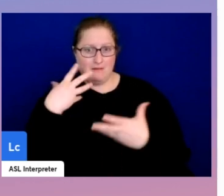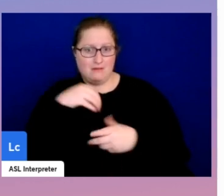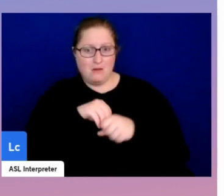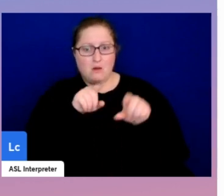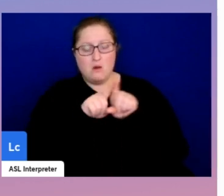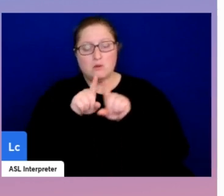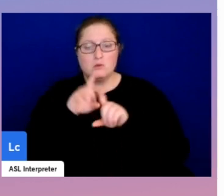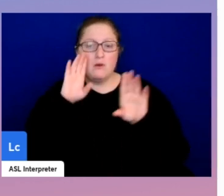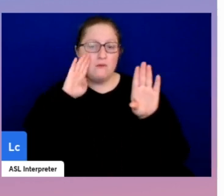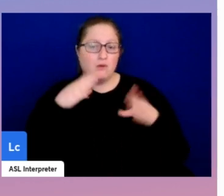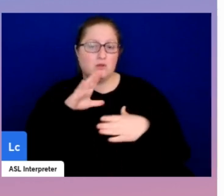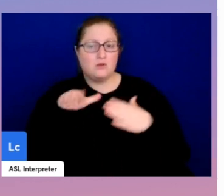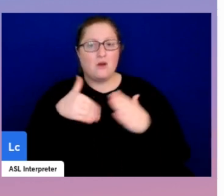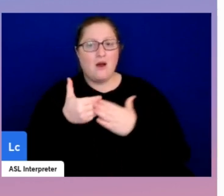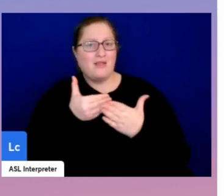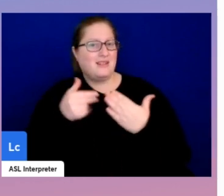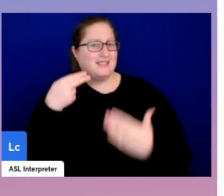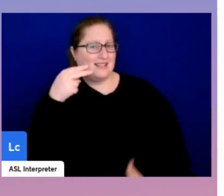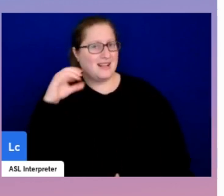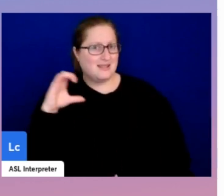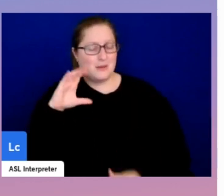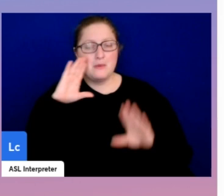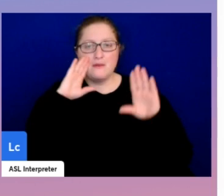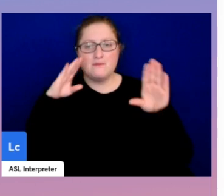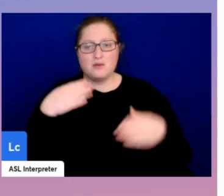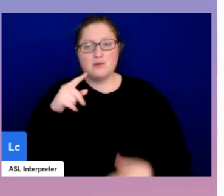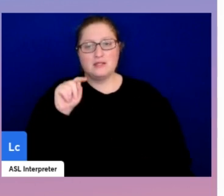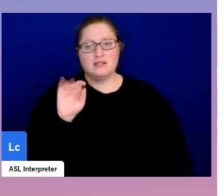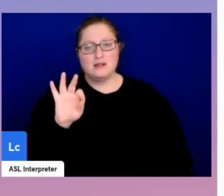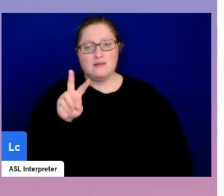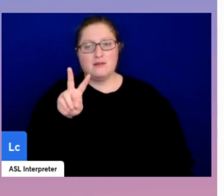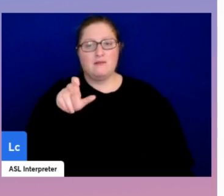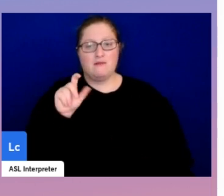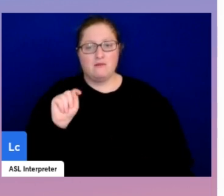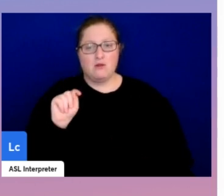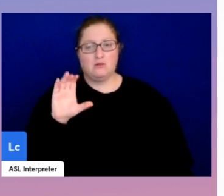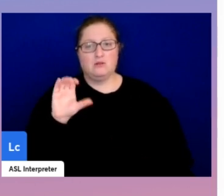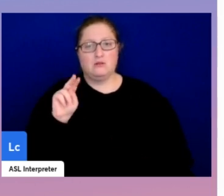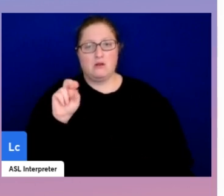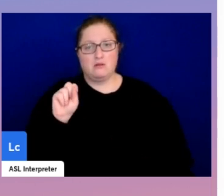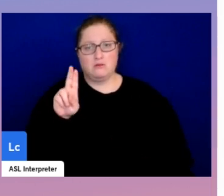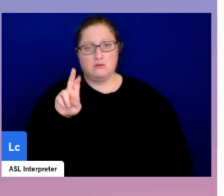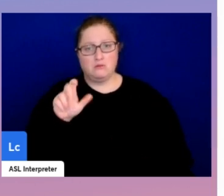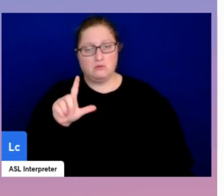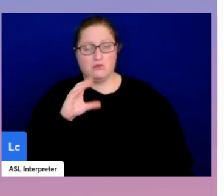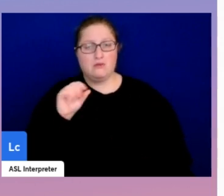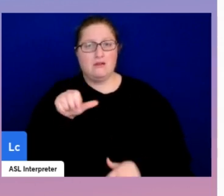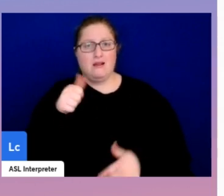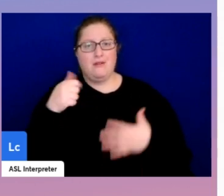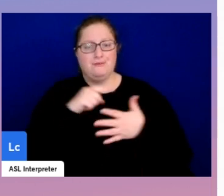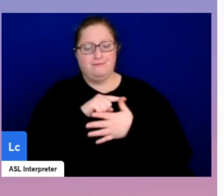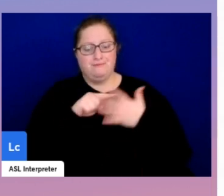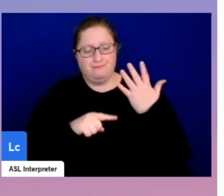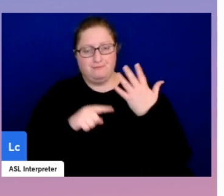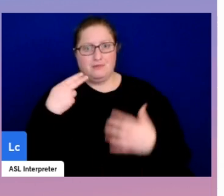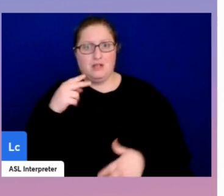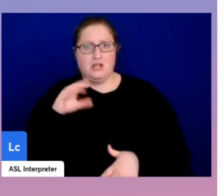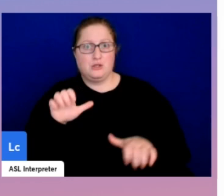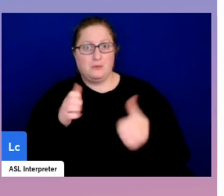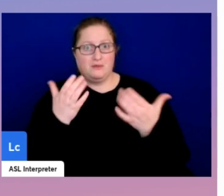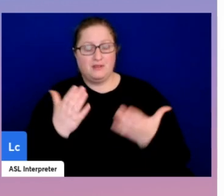focusing on all things HashiCorp. So focus on Terraform, Vault, Console, and all the other tools that HashiCorp